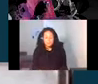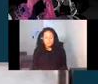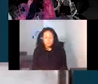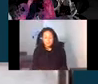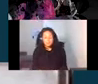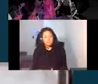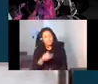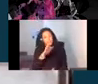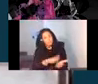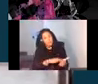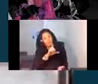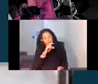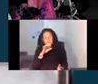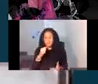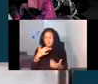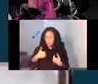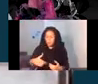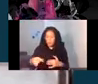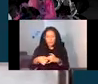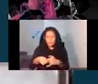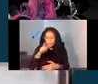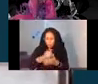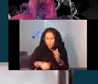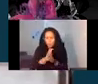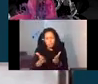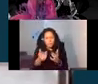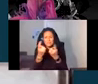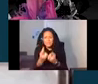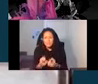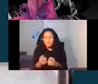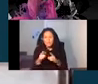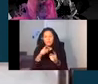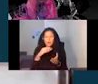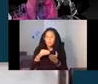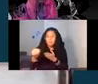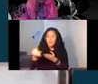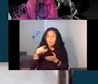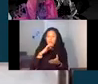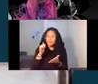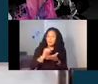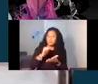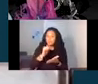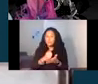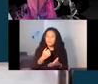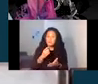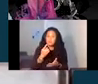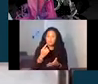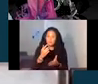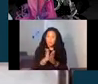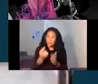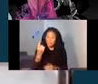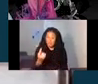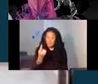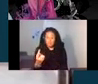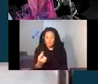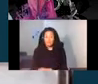Her wealthy husband bought books and instruments for her, as well as paying for her to publish several herself. She